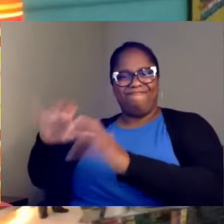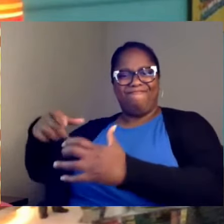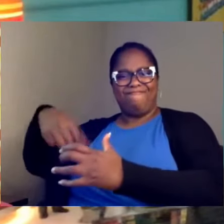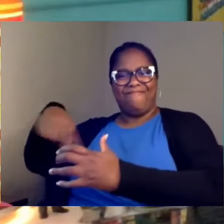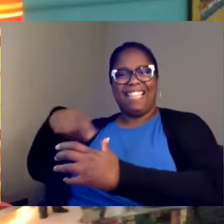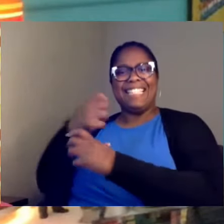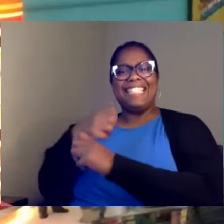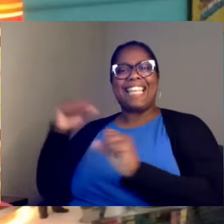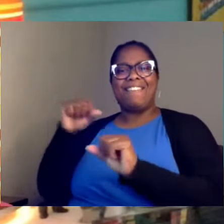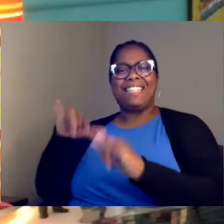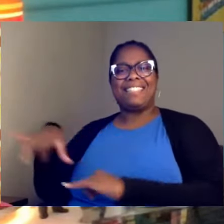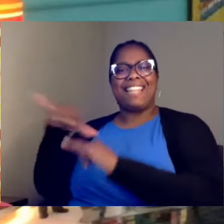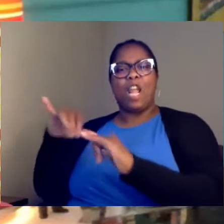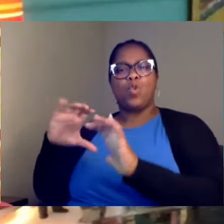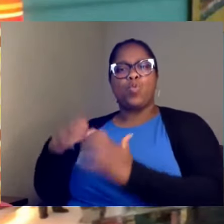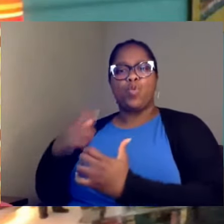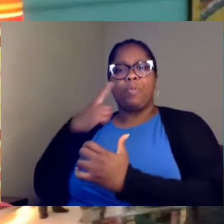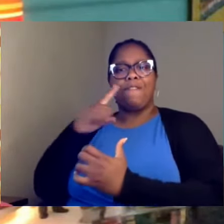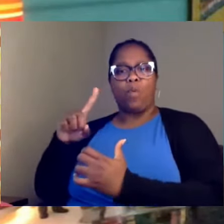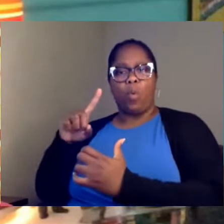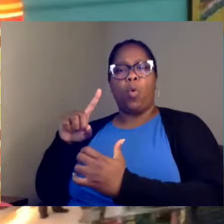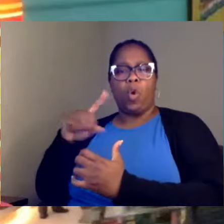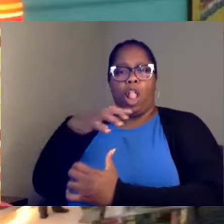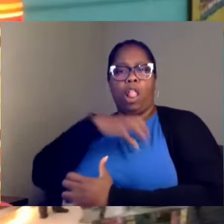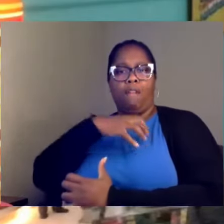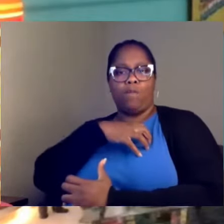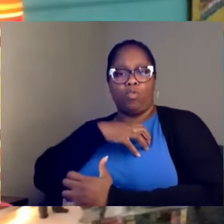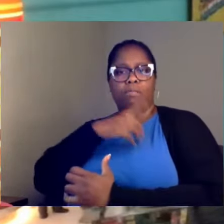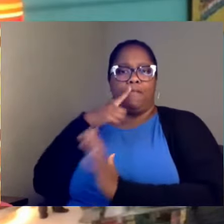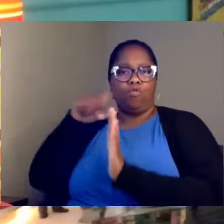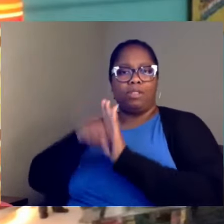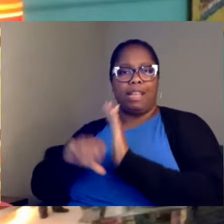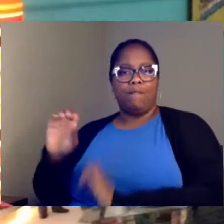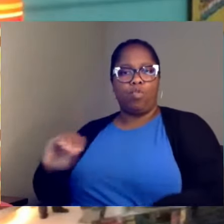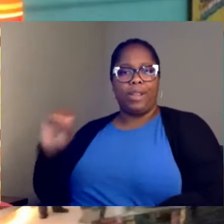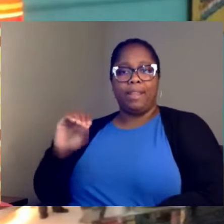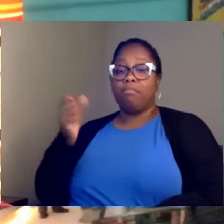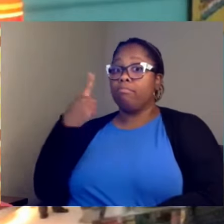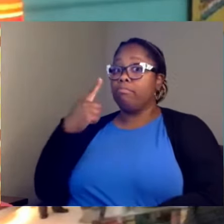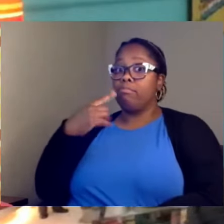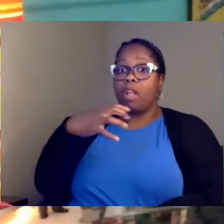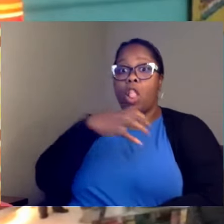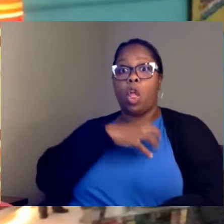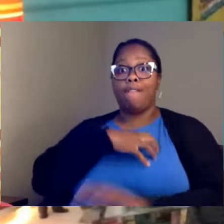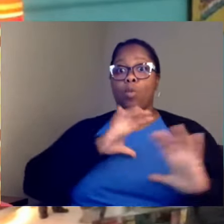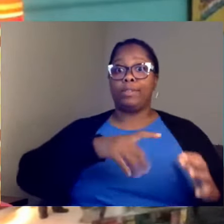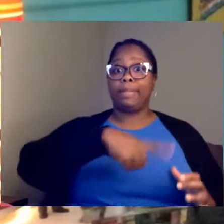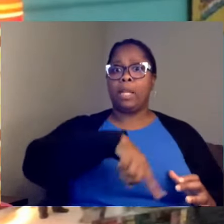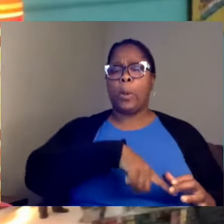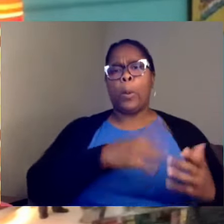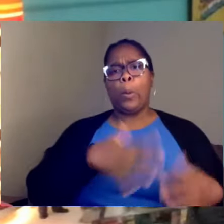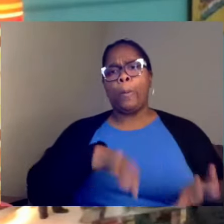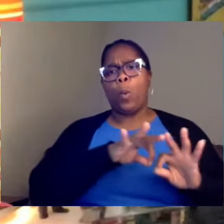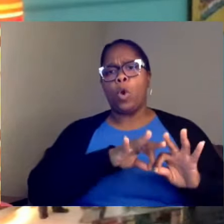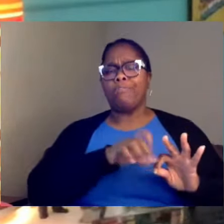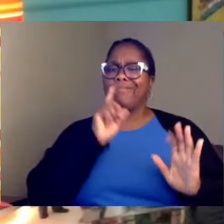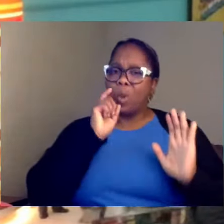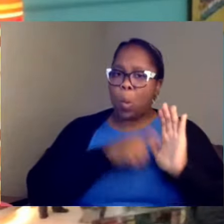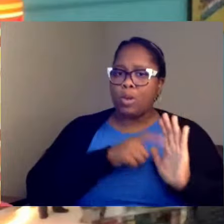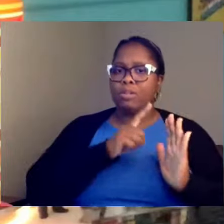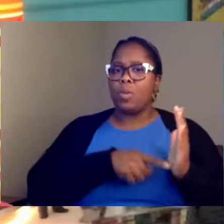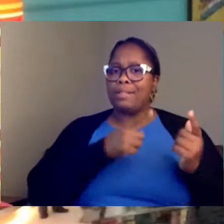enforcement. A lot of things, but law enforcement is very important, and we need to focus on the changes locally and